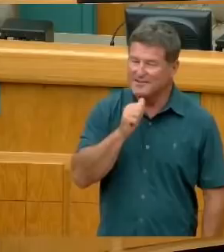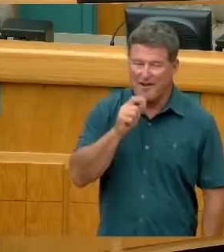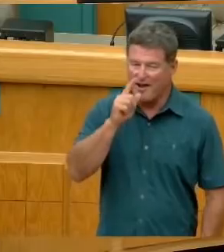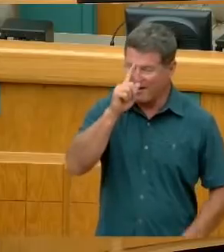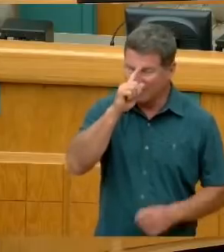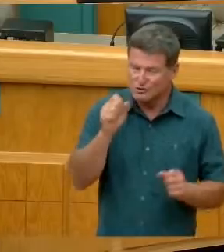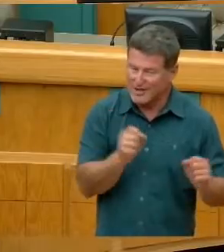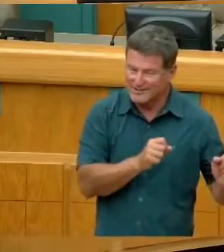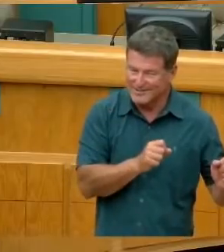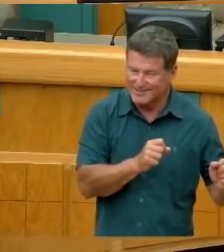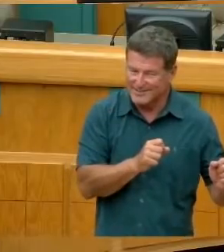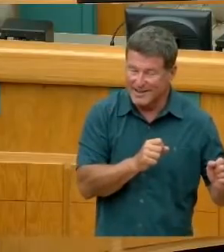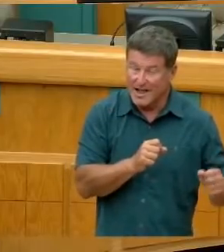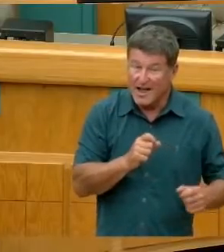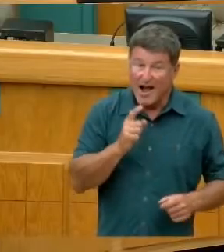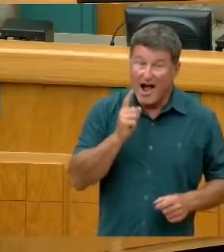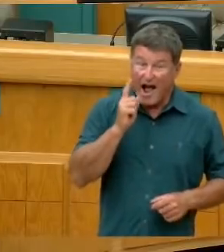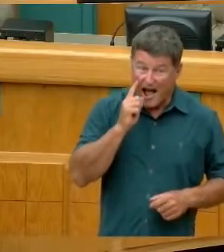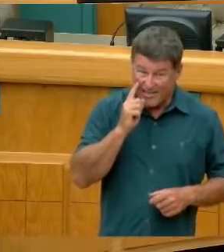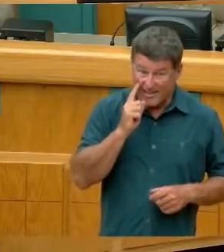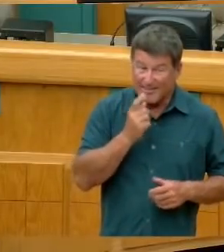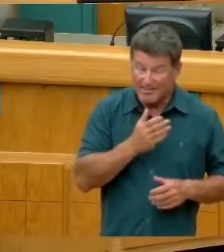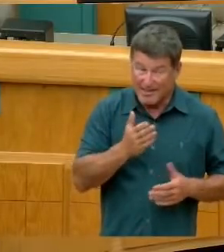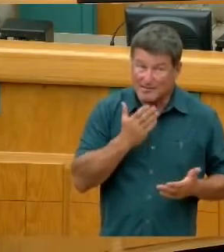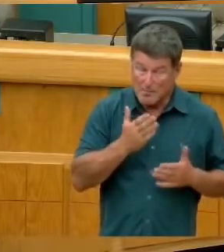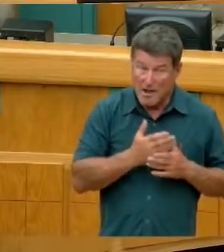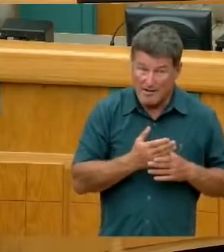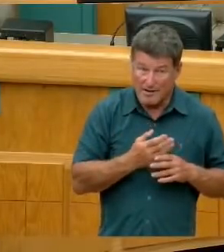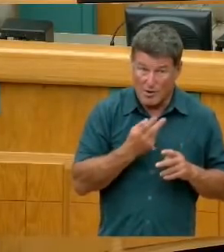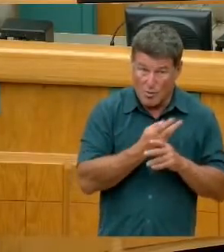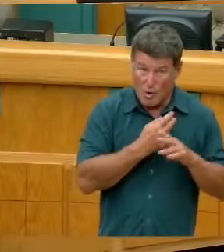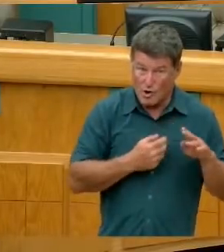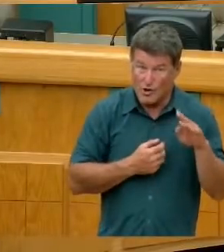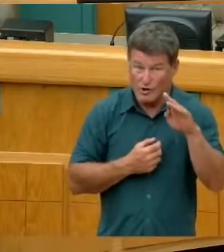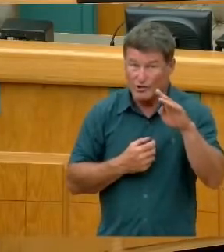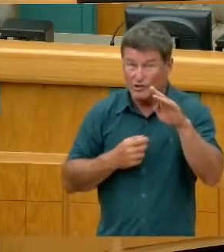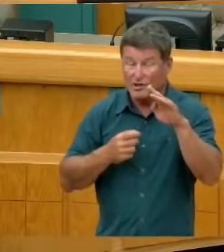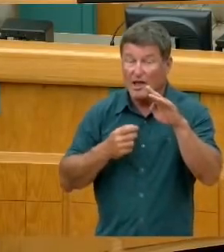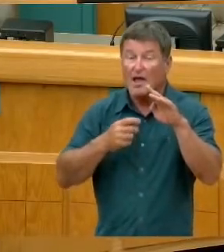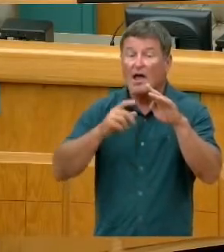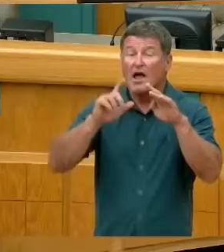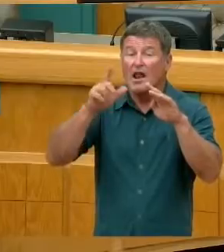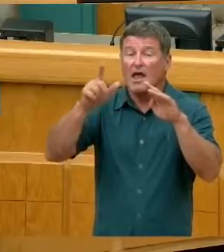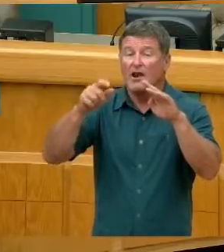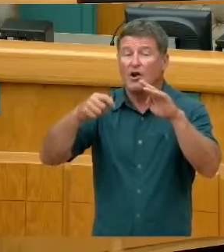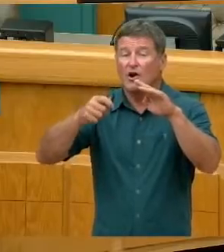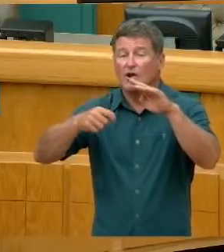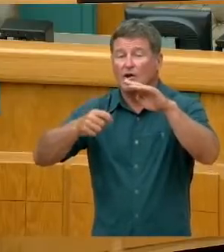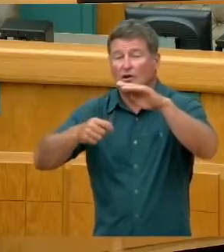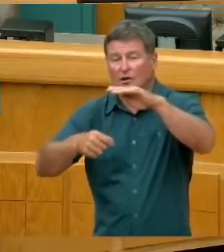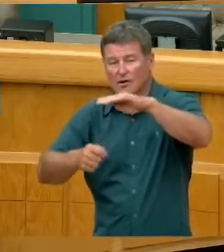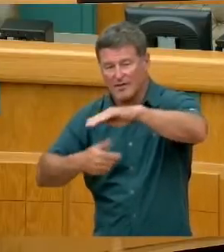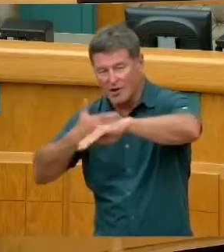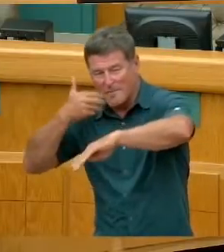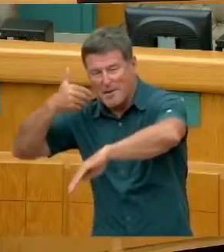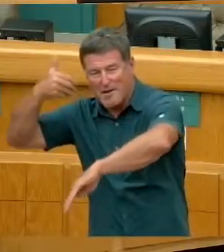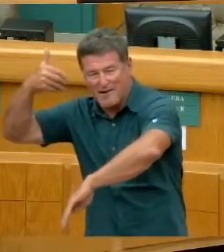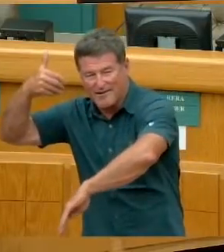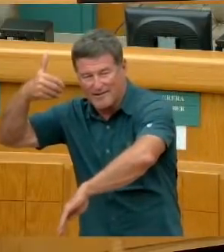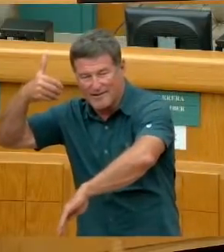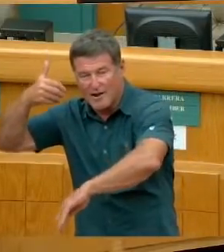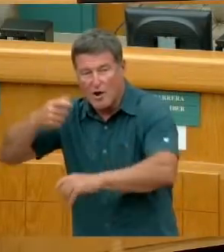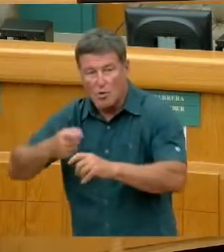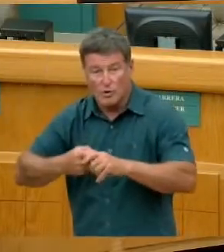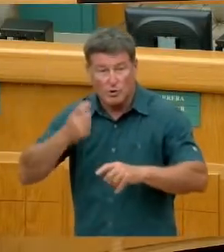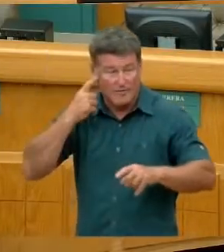get better. And so all of the great advice that you've heard today from Chief Merkel, Director Rodriguez, and City Manager